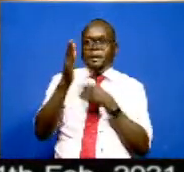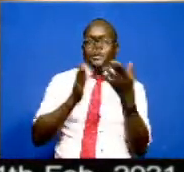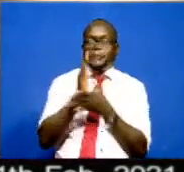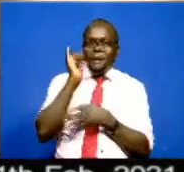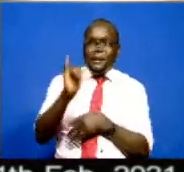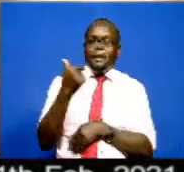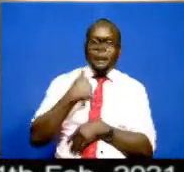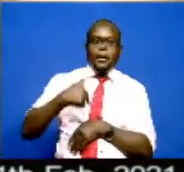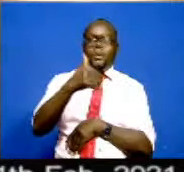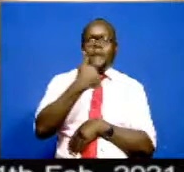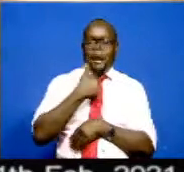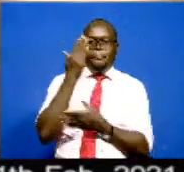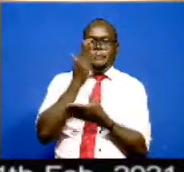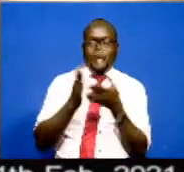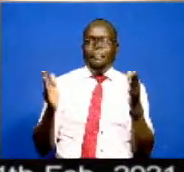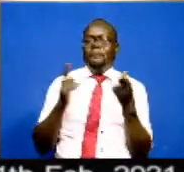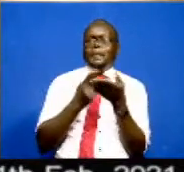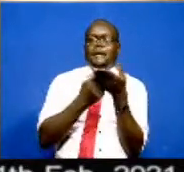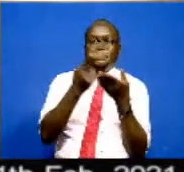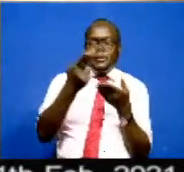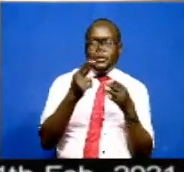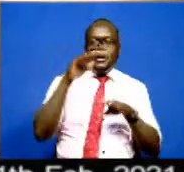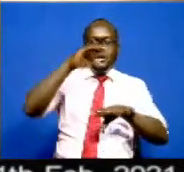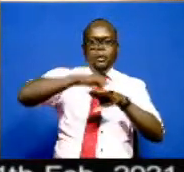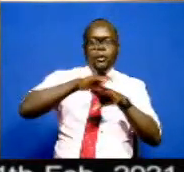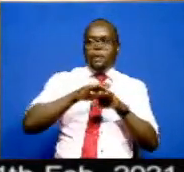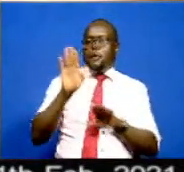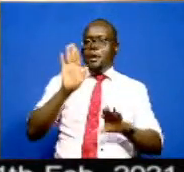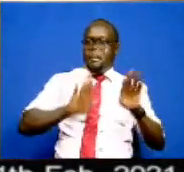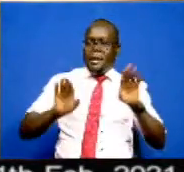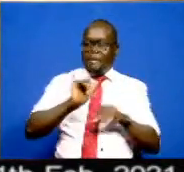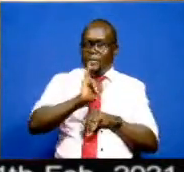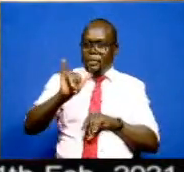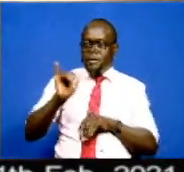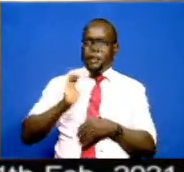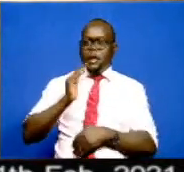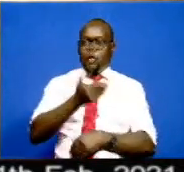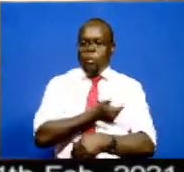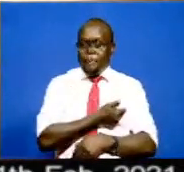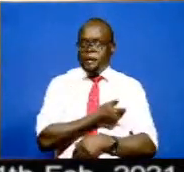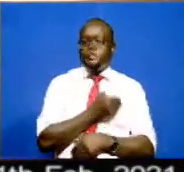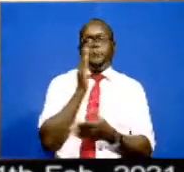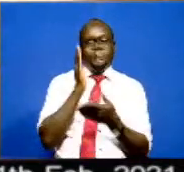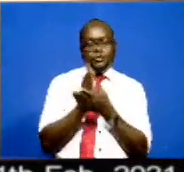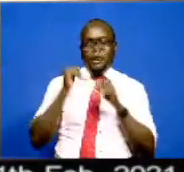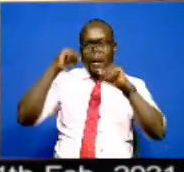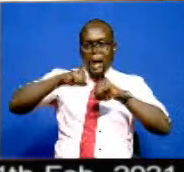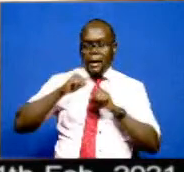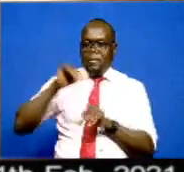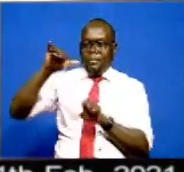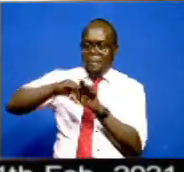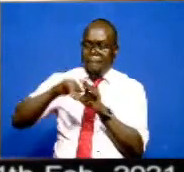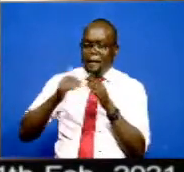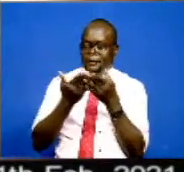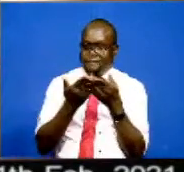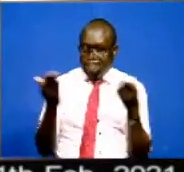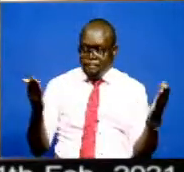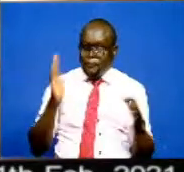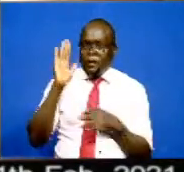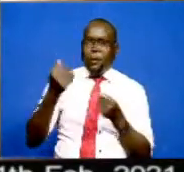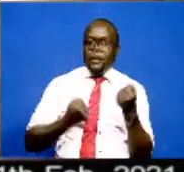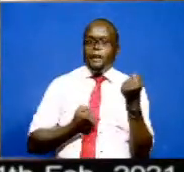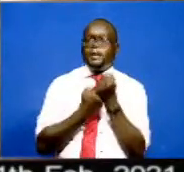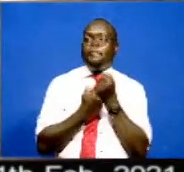some sense of integrity and decorum in the way the committees will work. And I believe members are here. We will